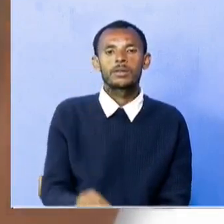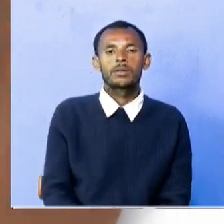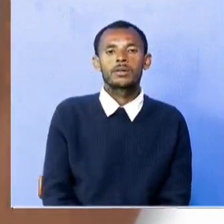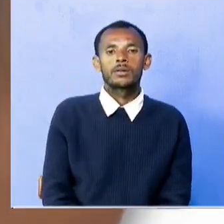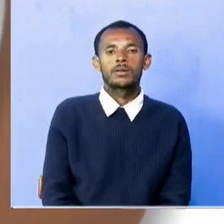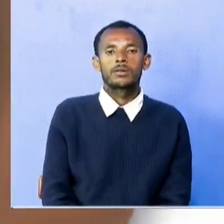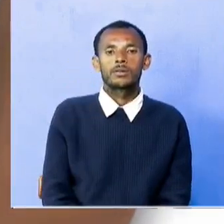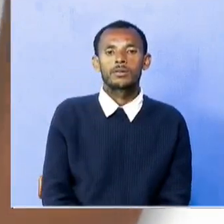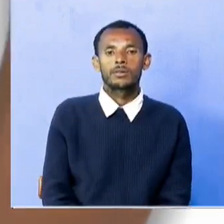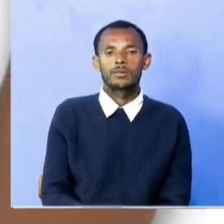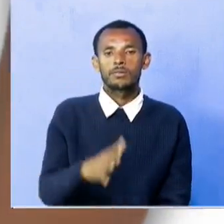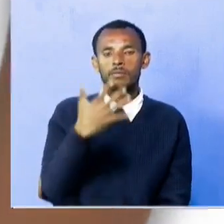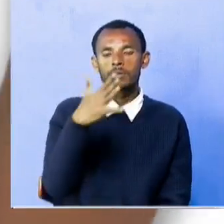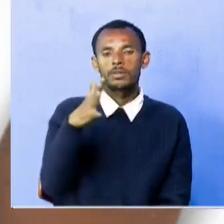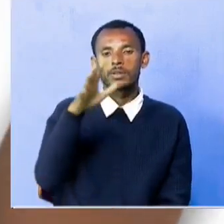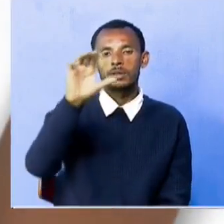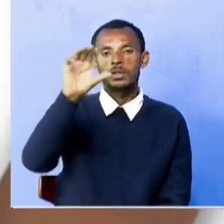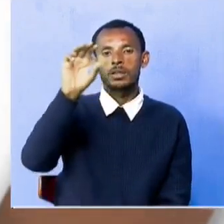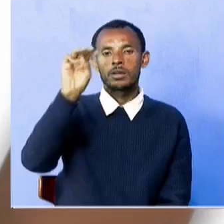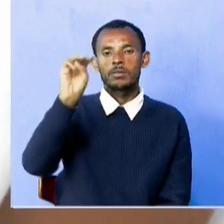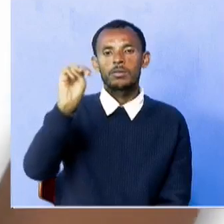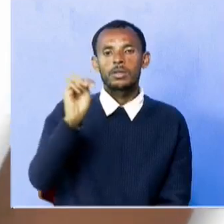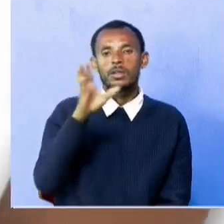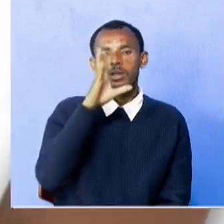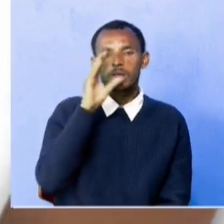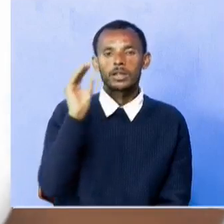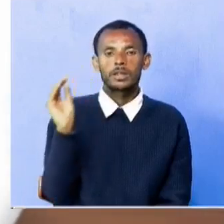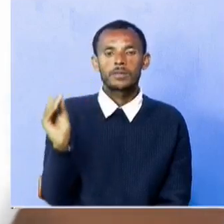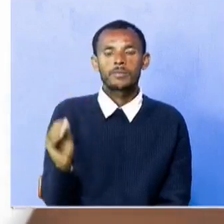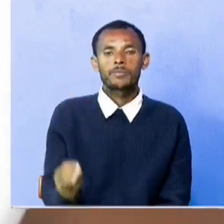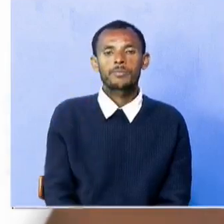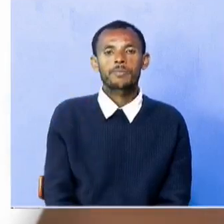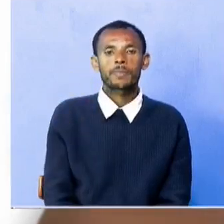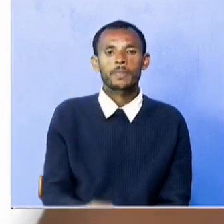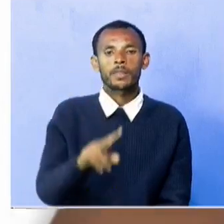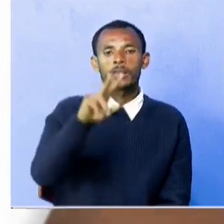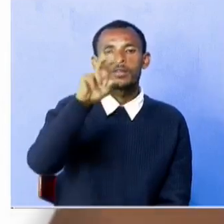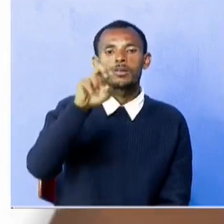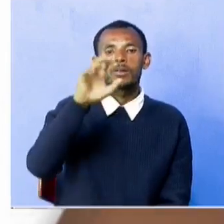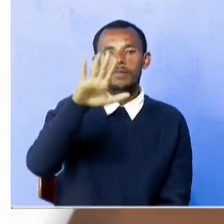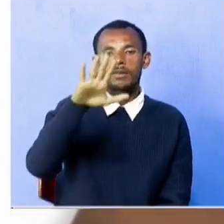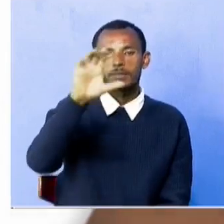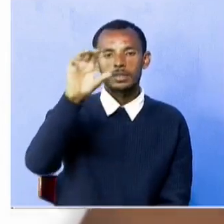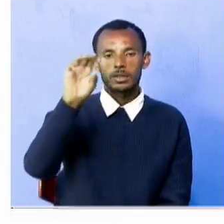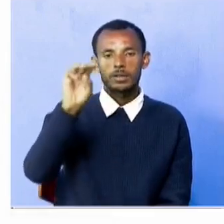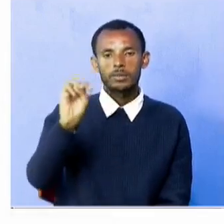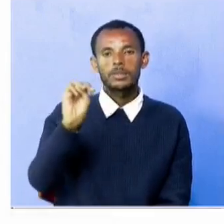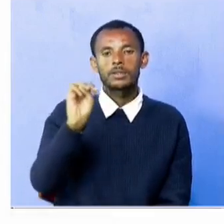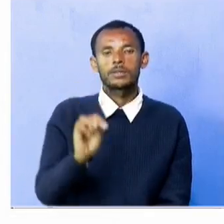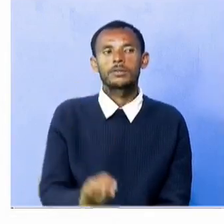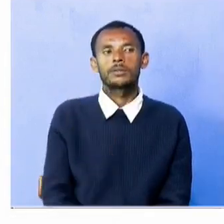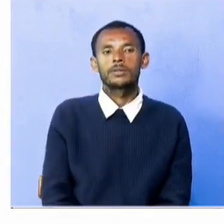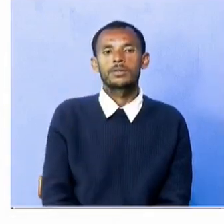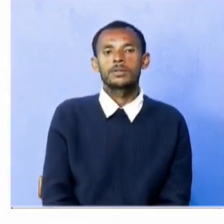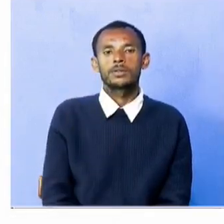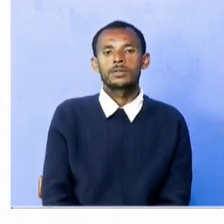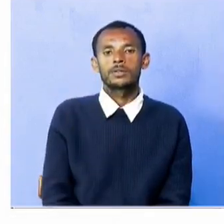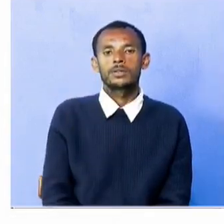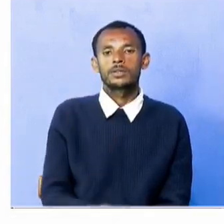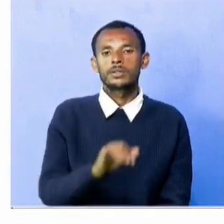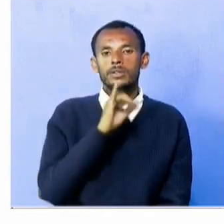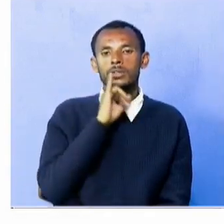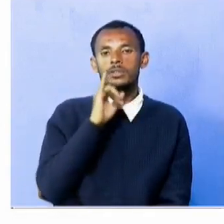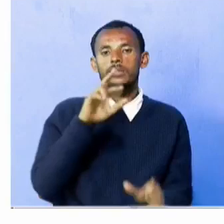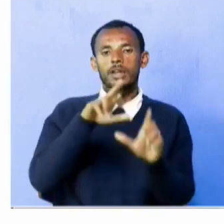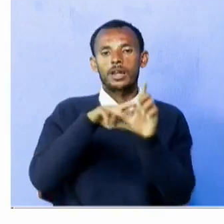15 centimeter, and 25 centimeter is a